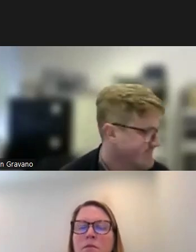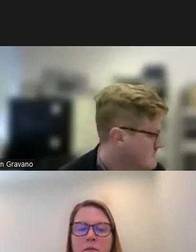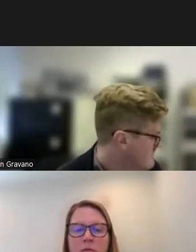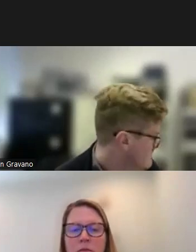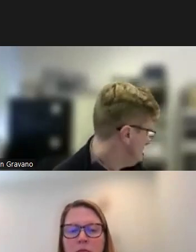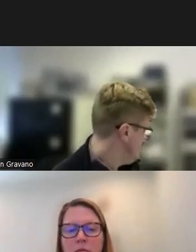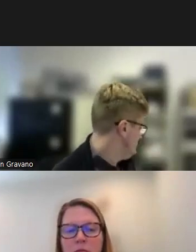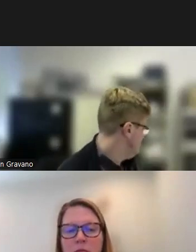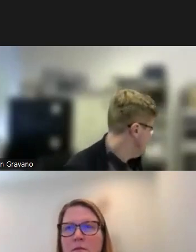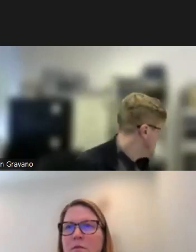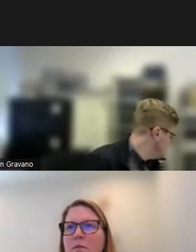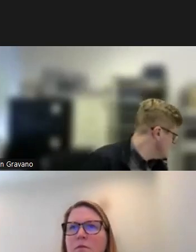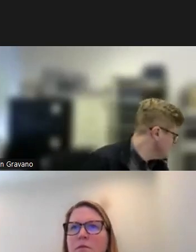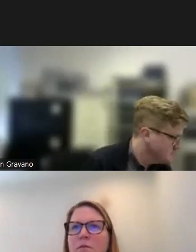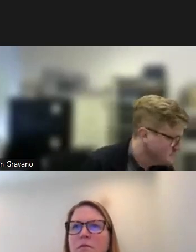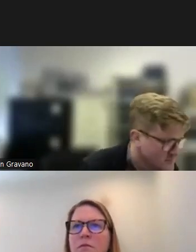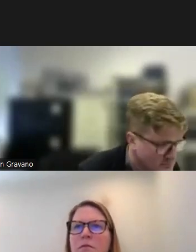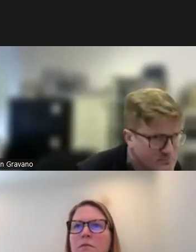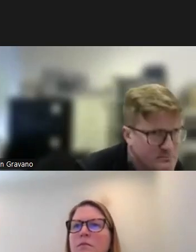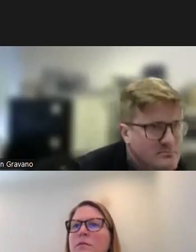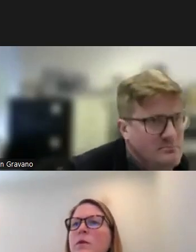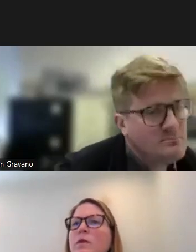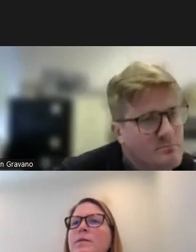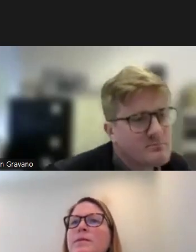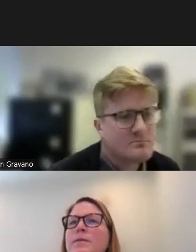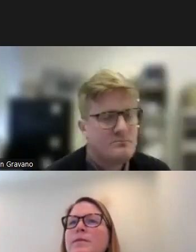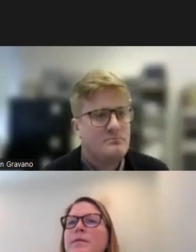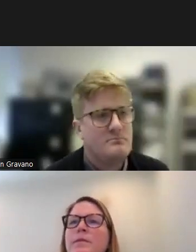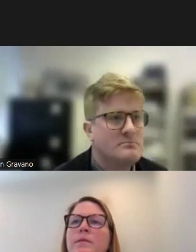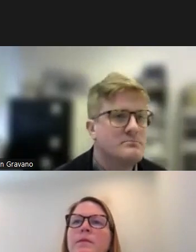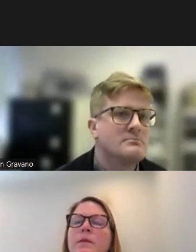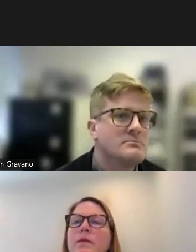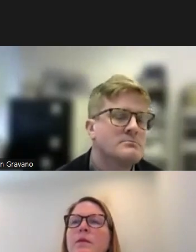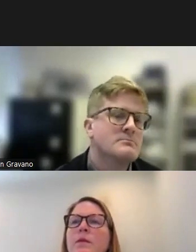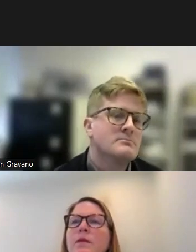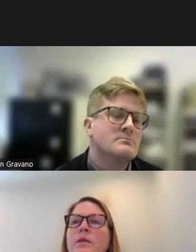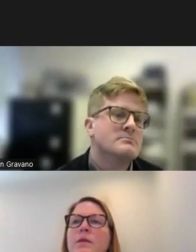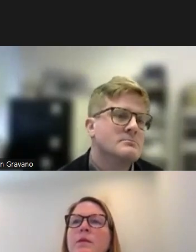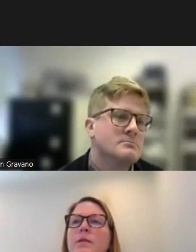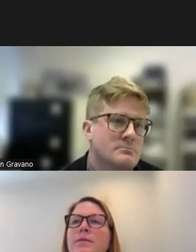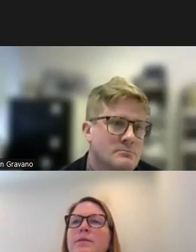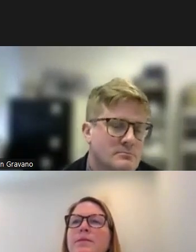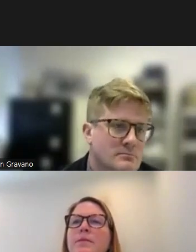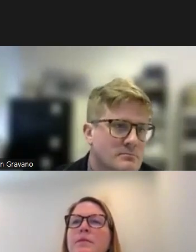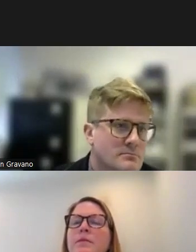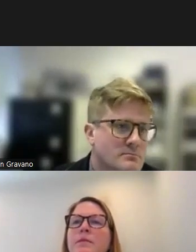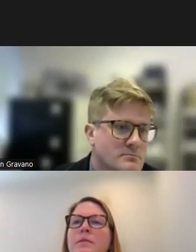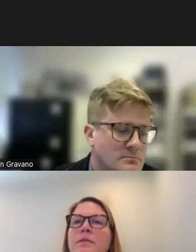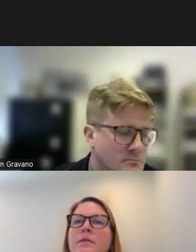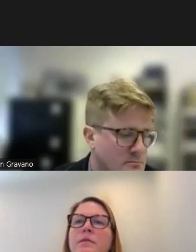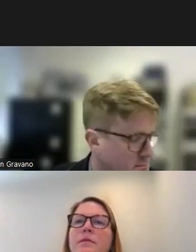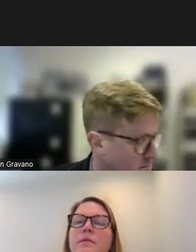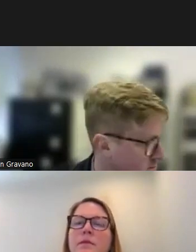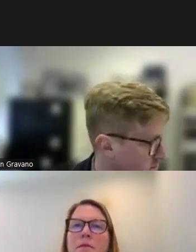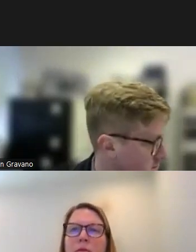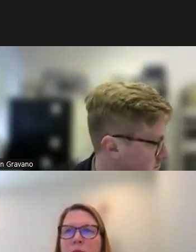So I think that's a really interesting suggestion. So grateful that you're gonna think about what that would look like and